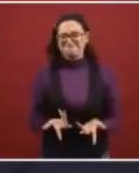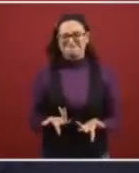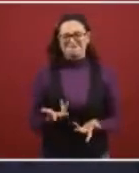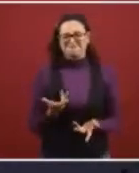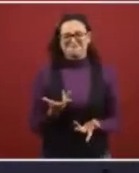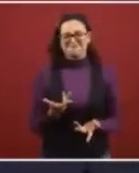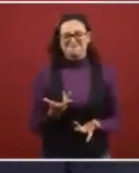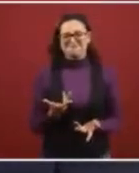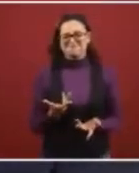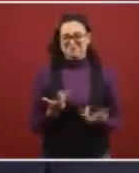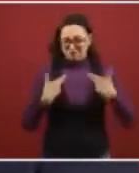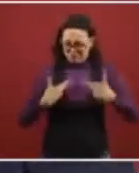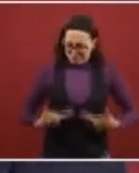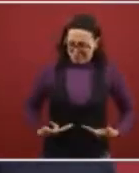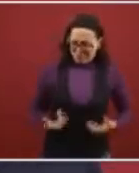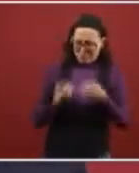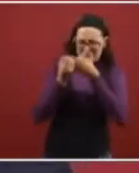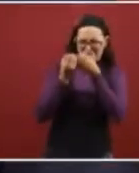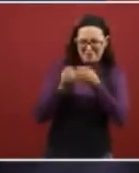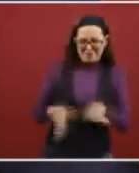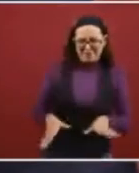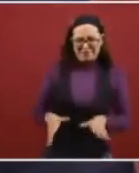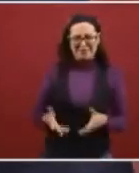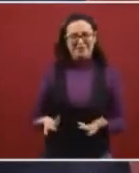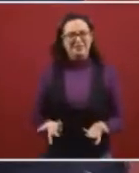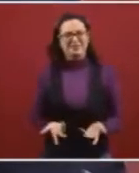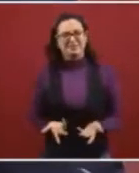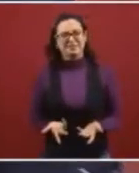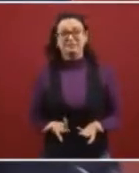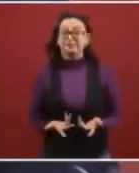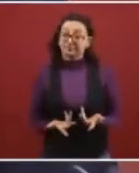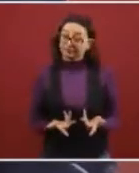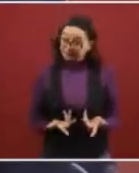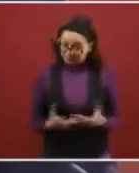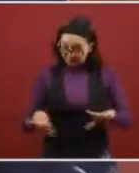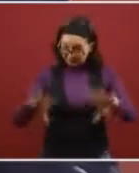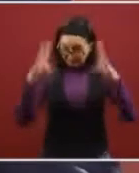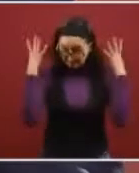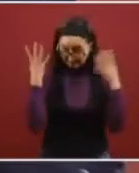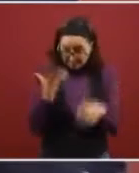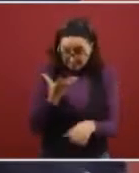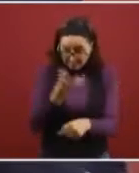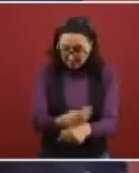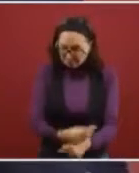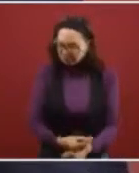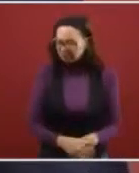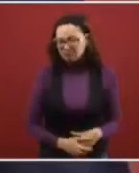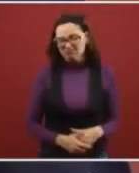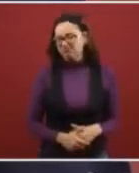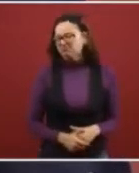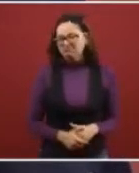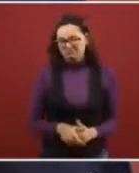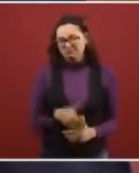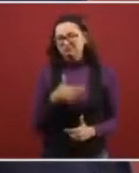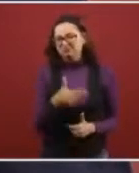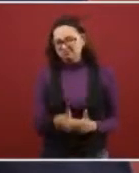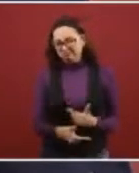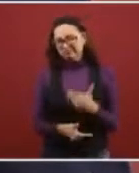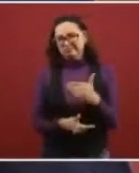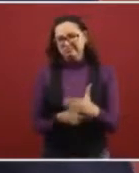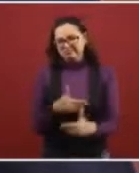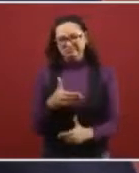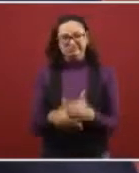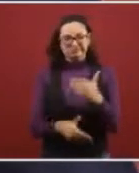pérdida de all humanismo. The loss of humanity. Entonces, eso va a llevar su tiempo. This is going to take time. And now,